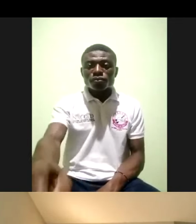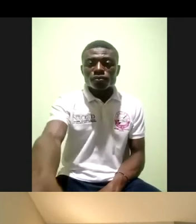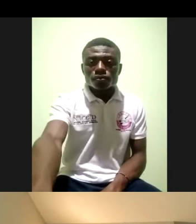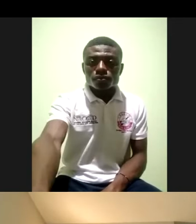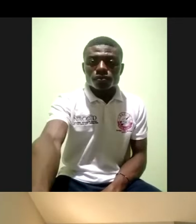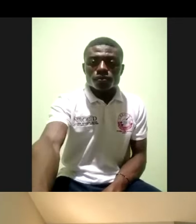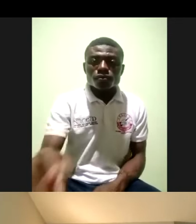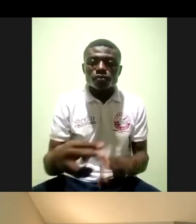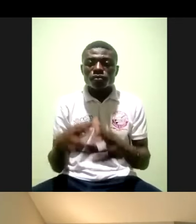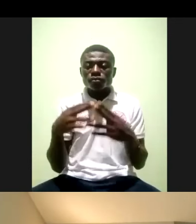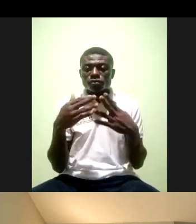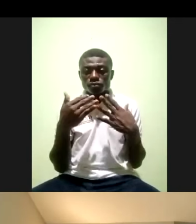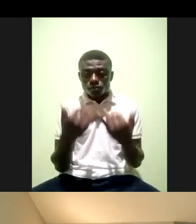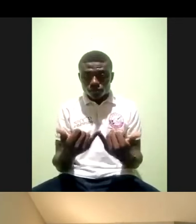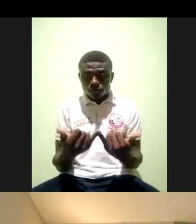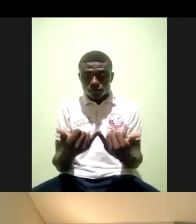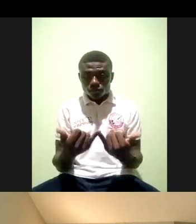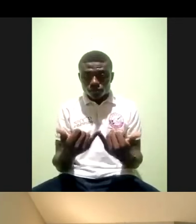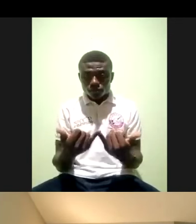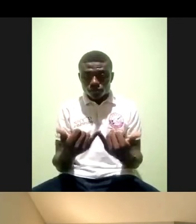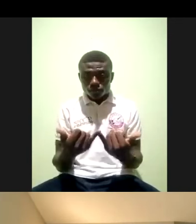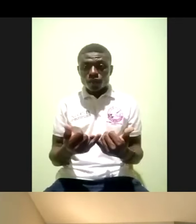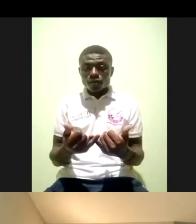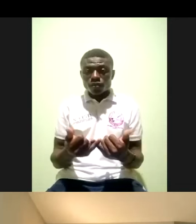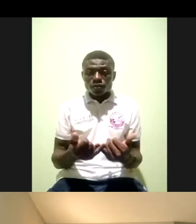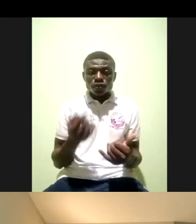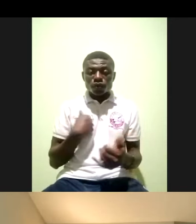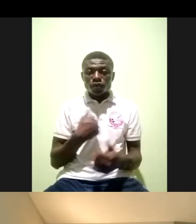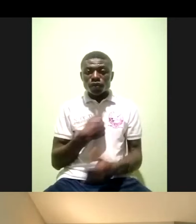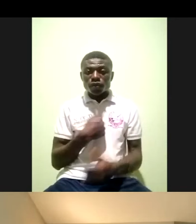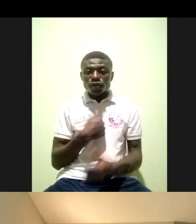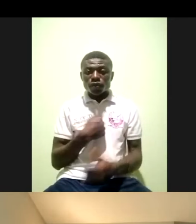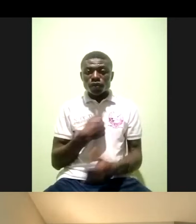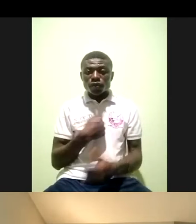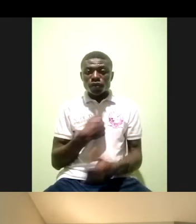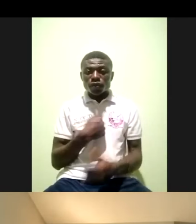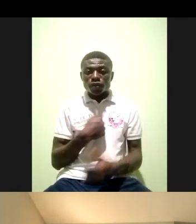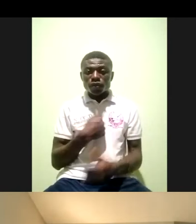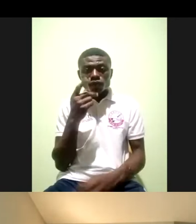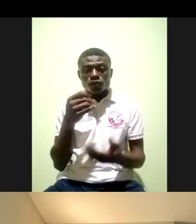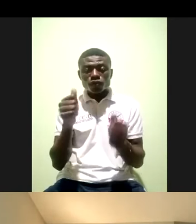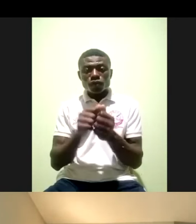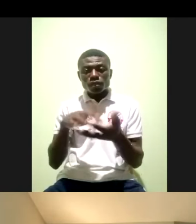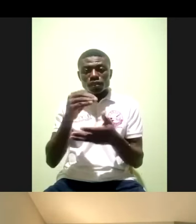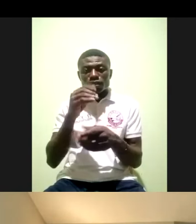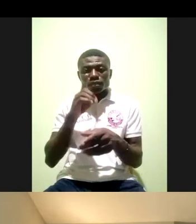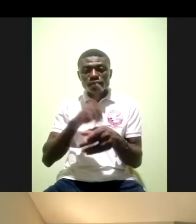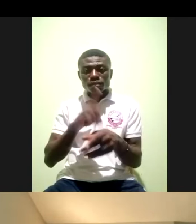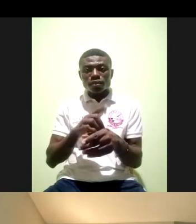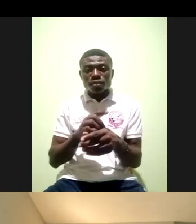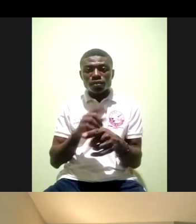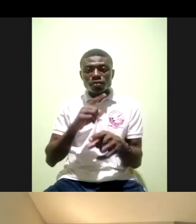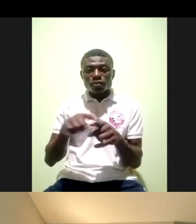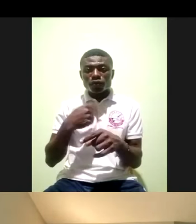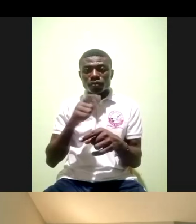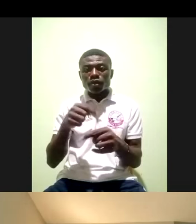Yeah. So while more boys are diagnosed with learning disabilities, but experts believe